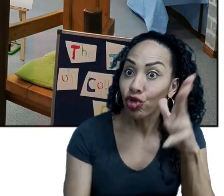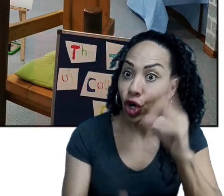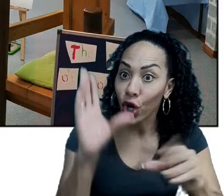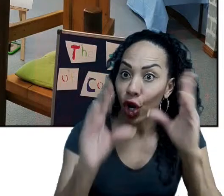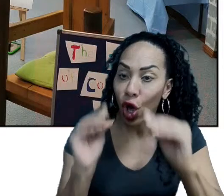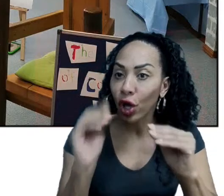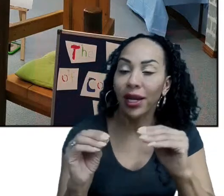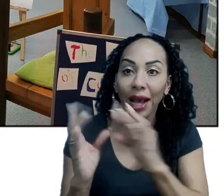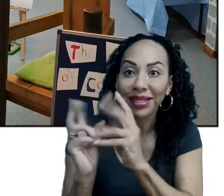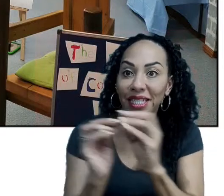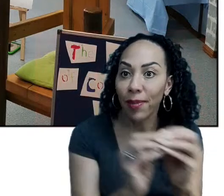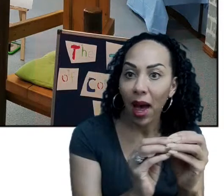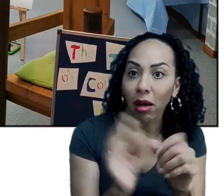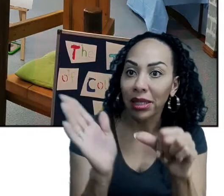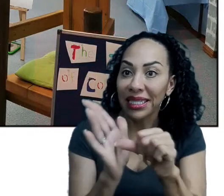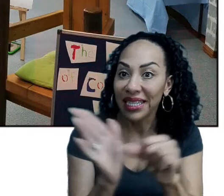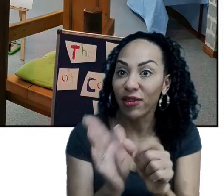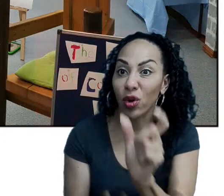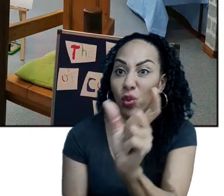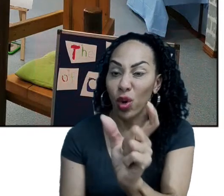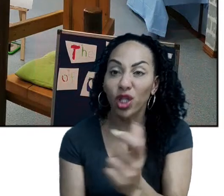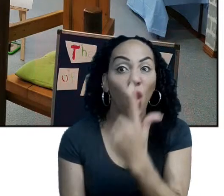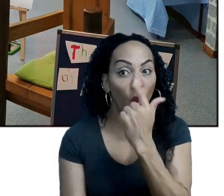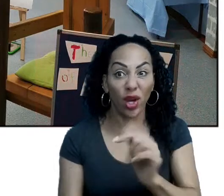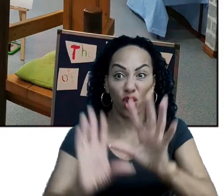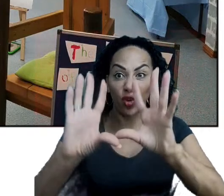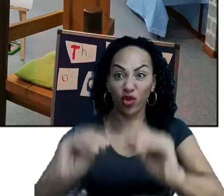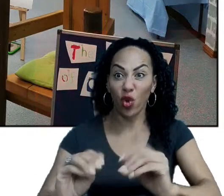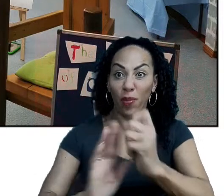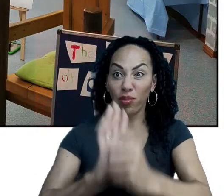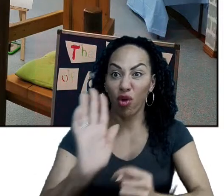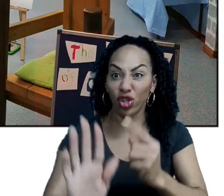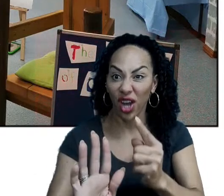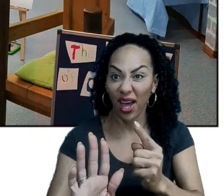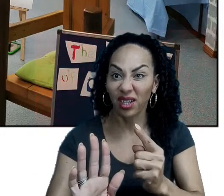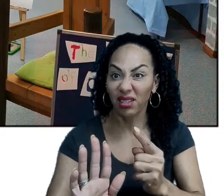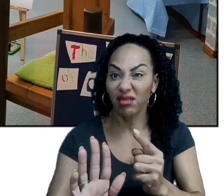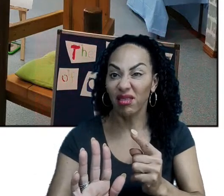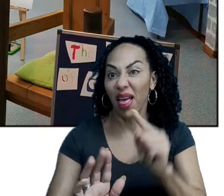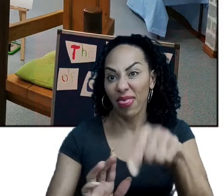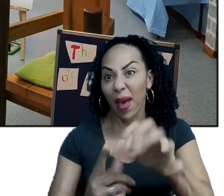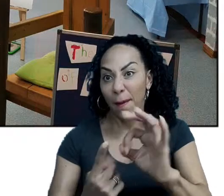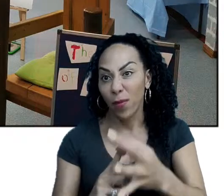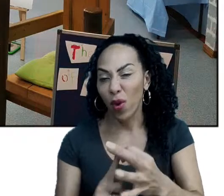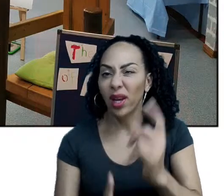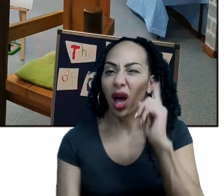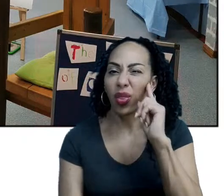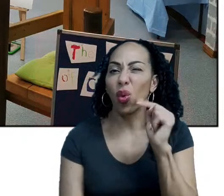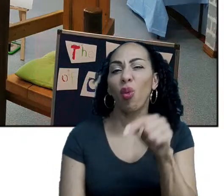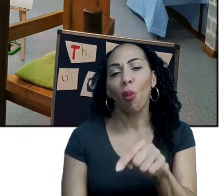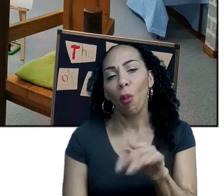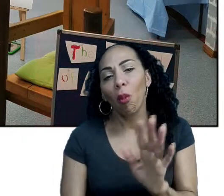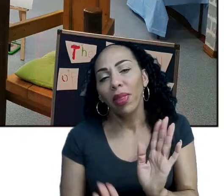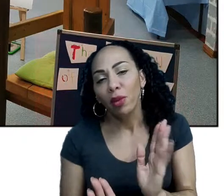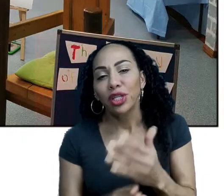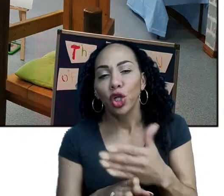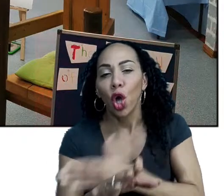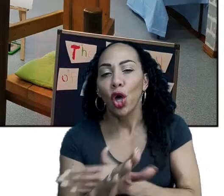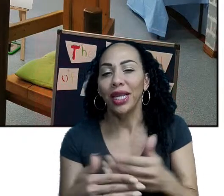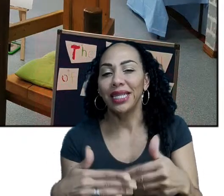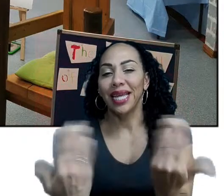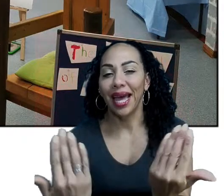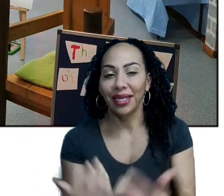it. This was early days, so what I thought is that, hey, these words don't have anywhere to